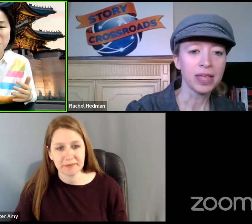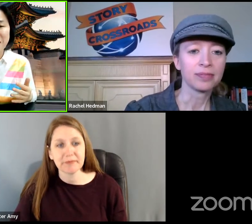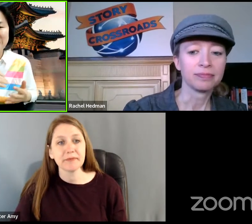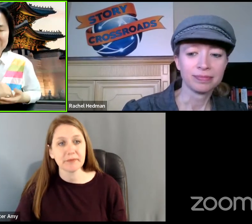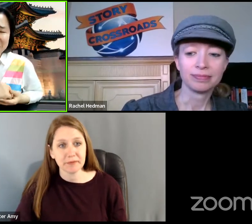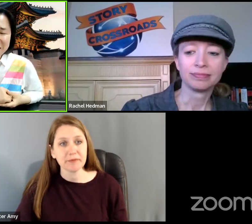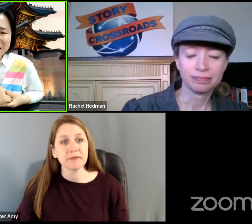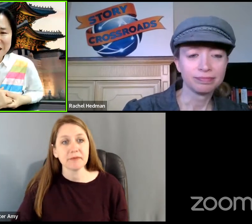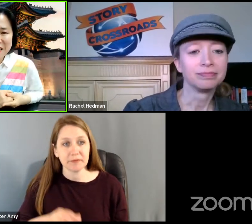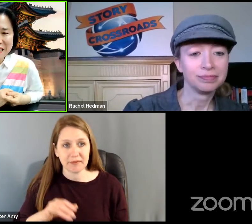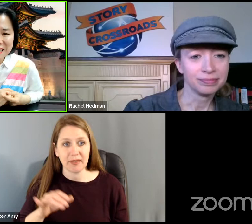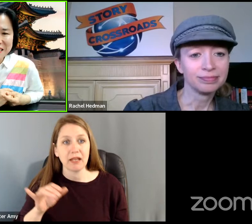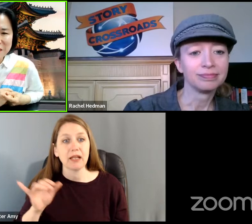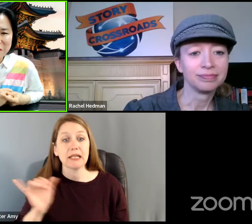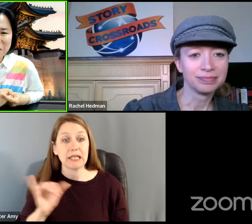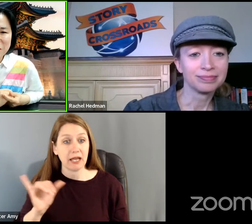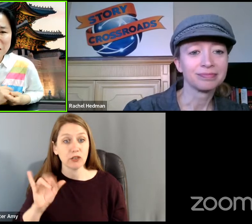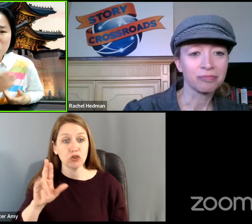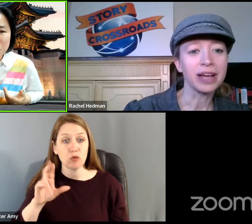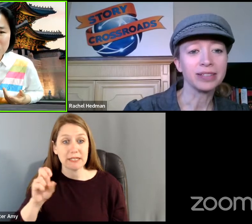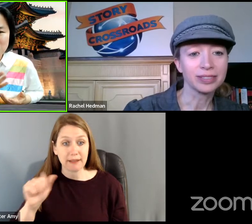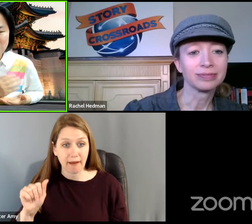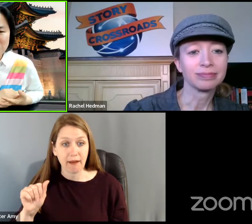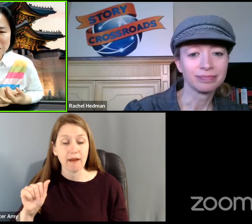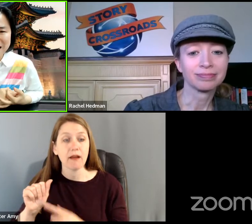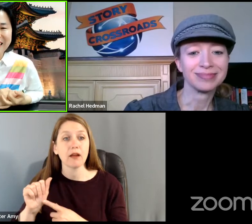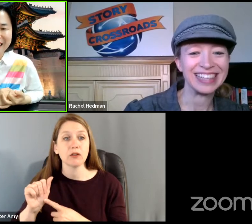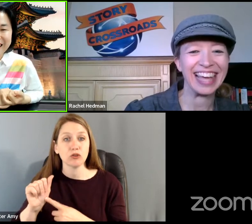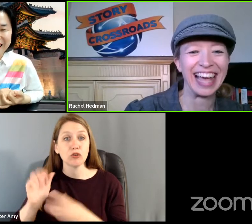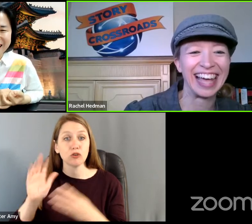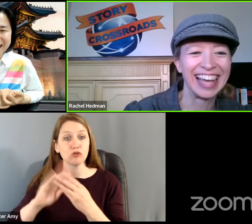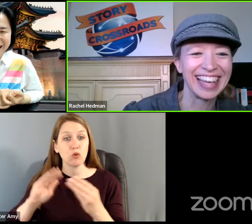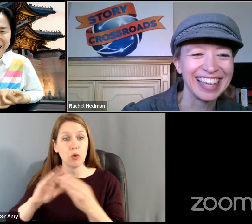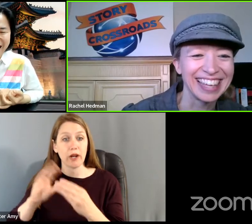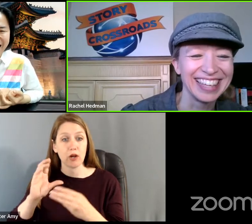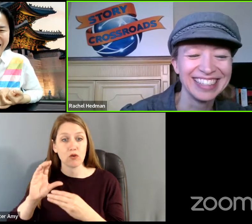Like United States, story Right. crossroads.